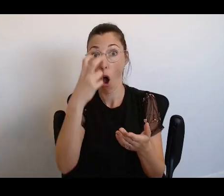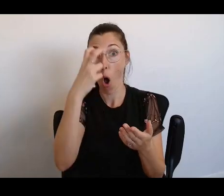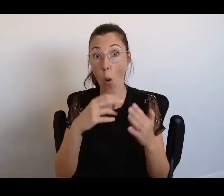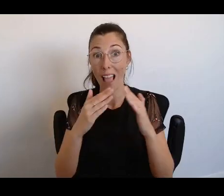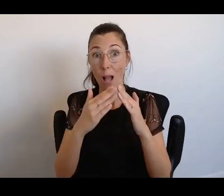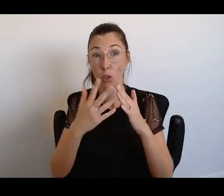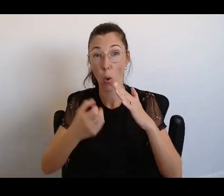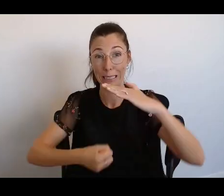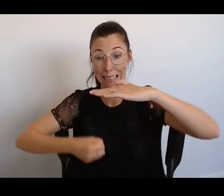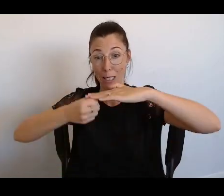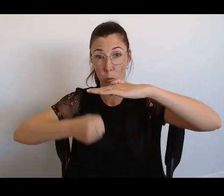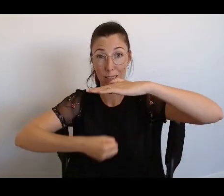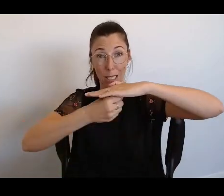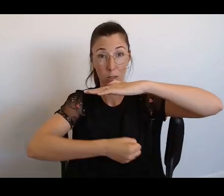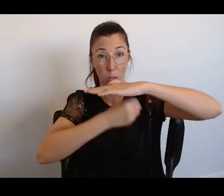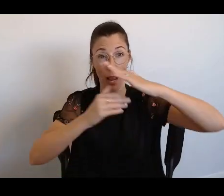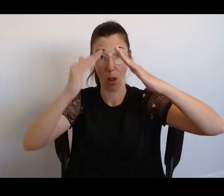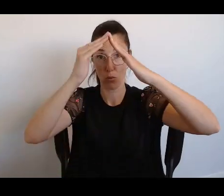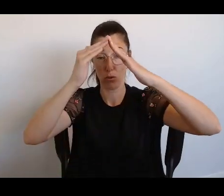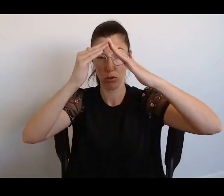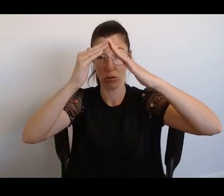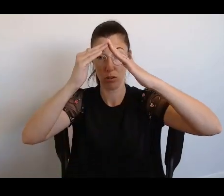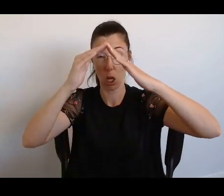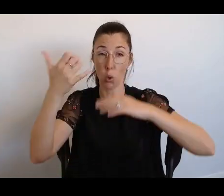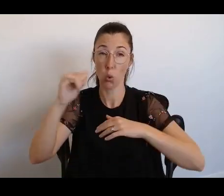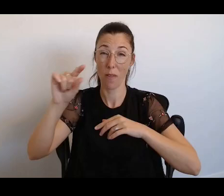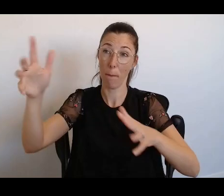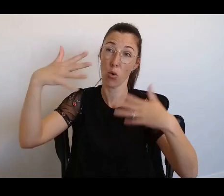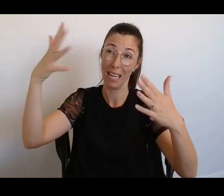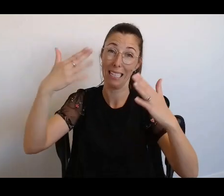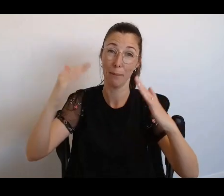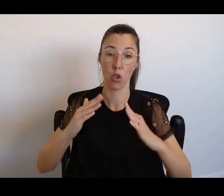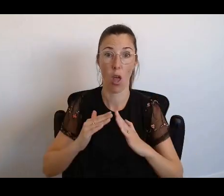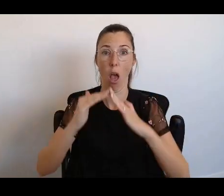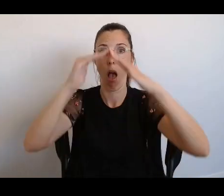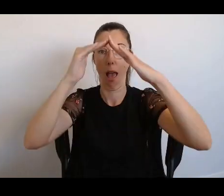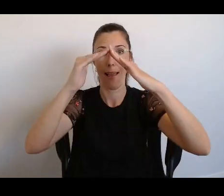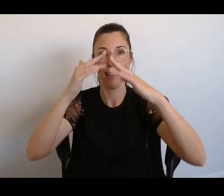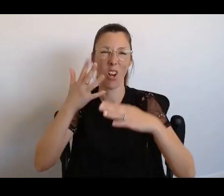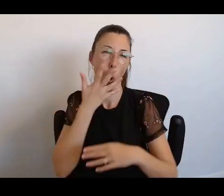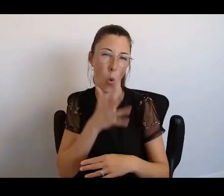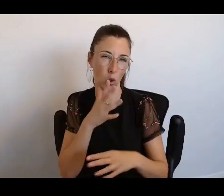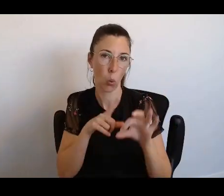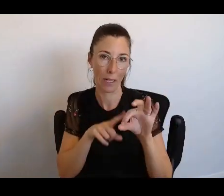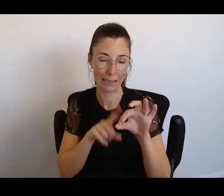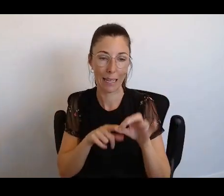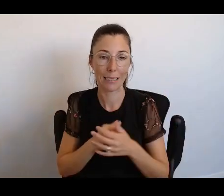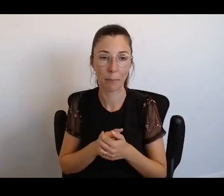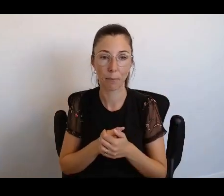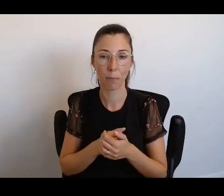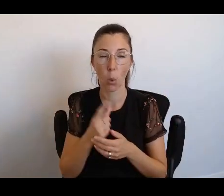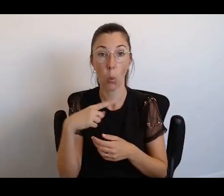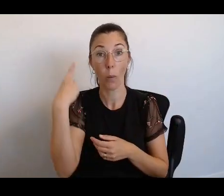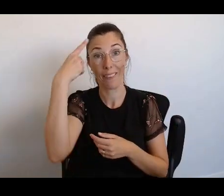wide veranda and utilises the breeze in a very hot, humid climate. We thought that if Goma was actually a